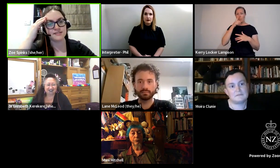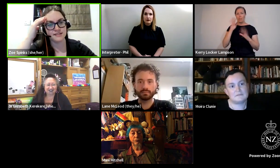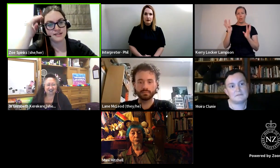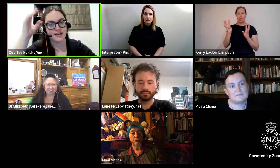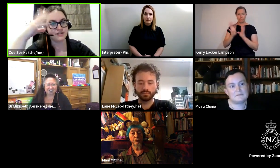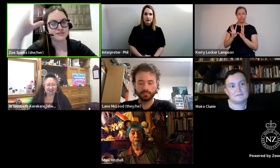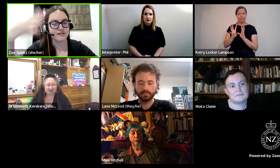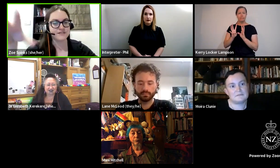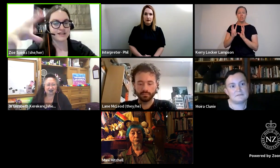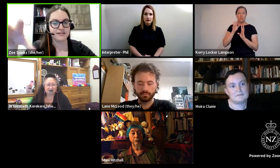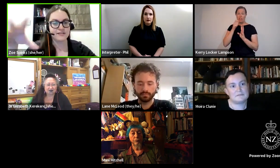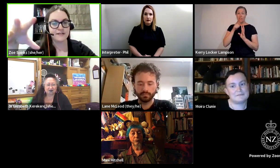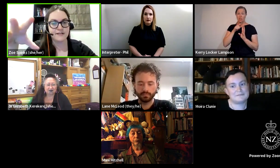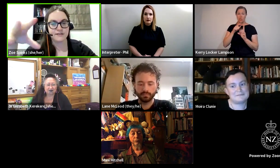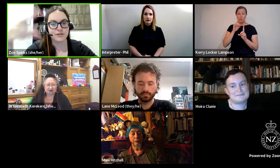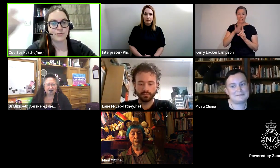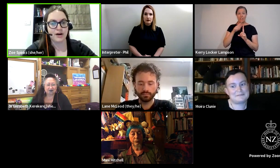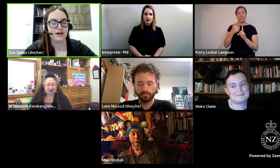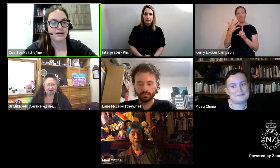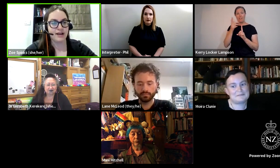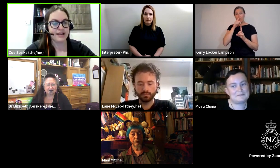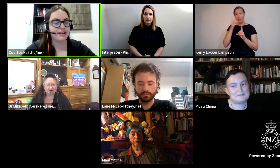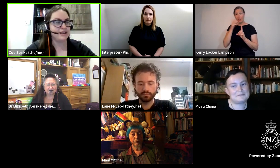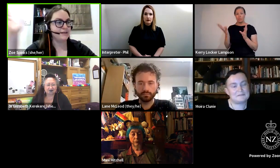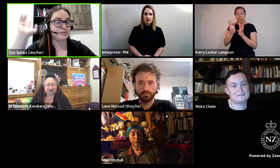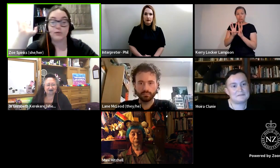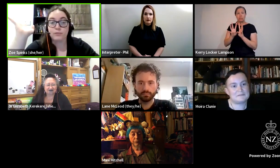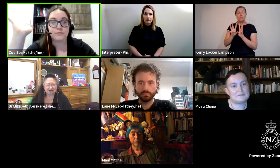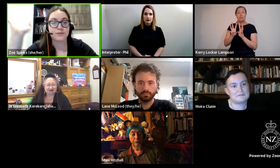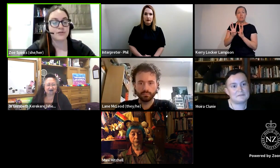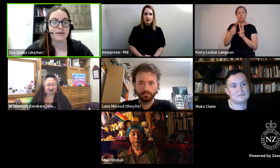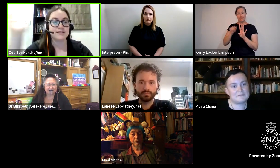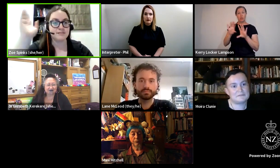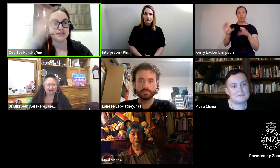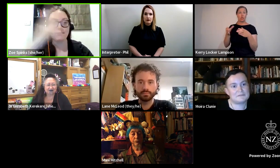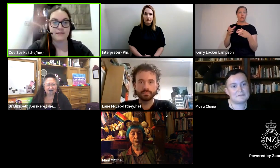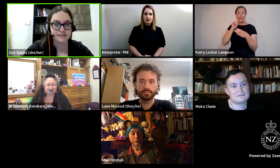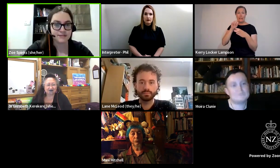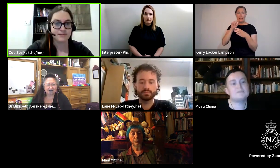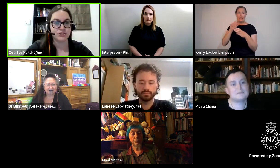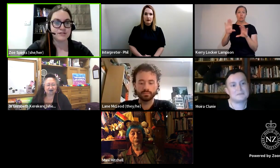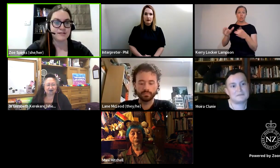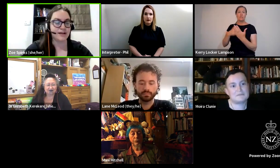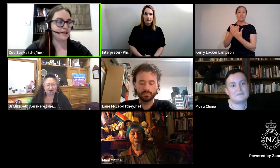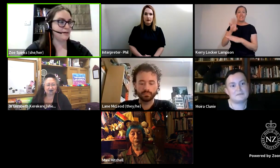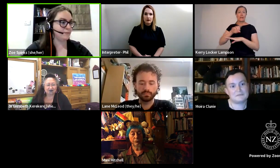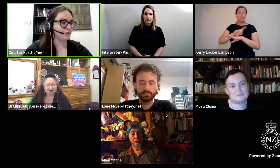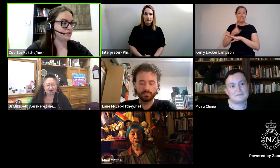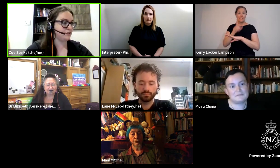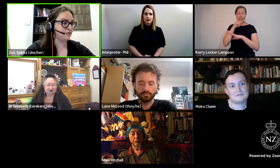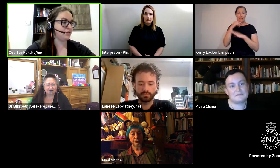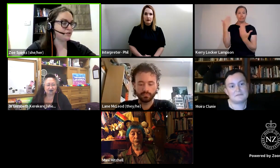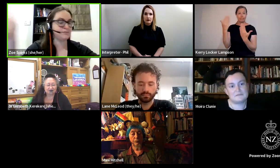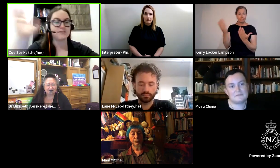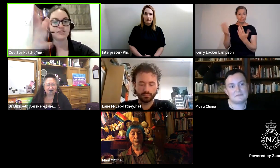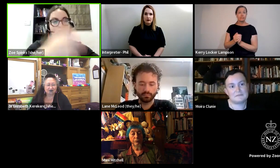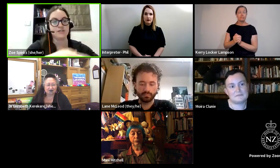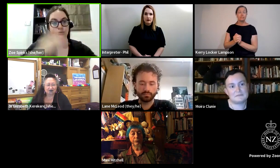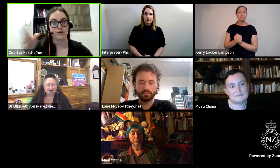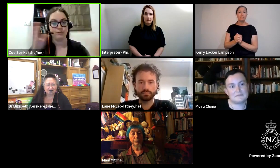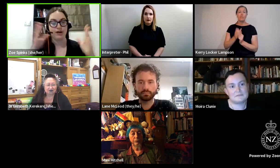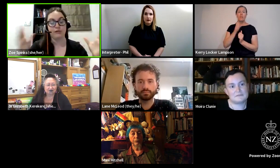mates and yourself together, you are a group, and you can make a 10-minute submission. Which if you've got